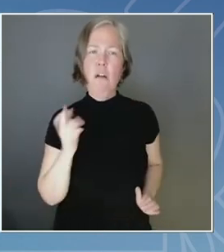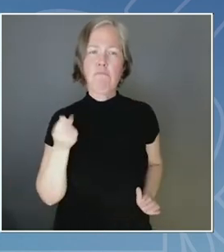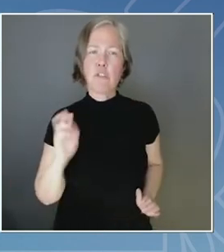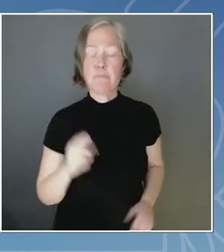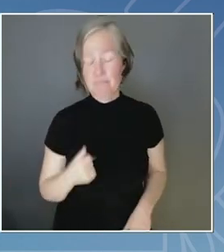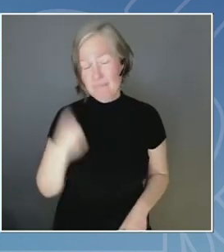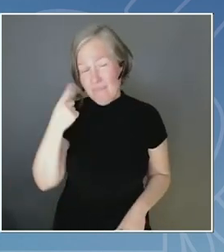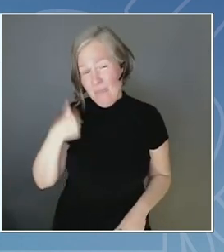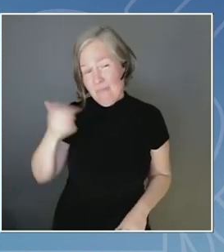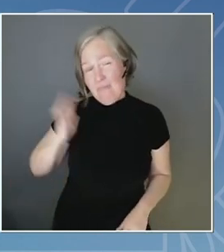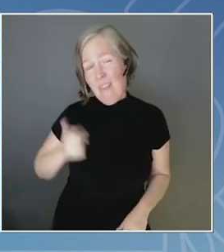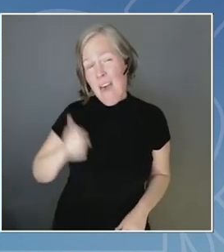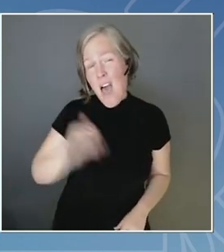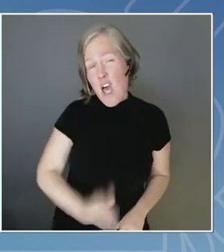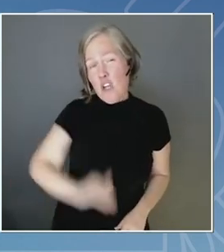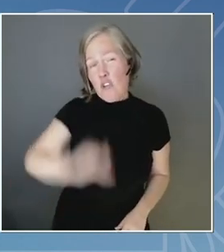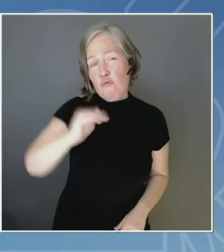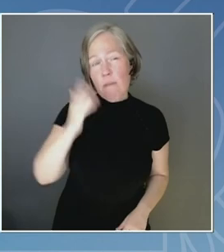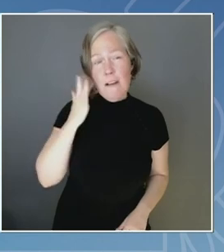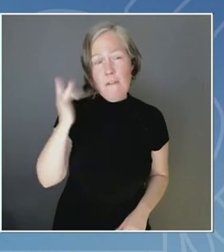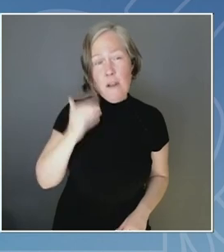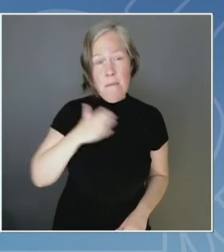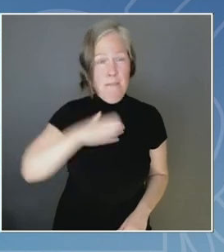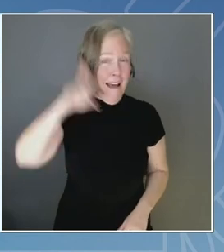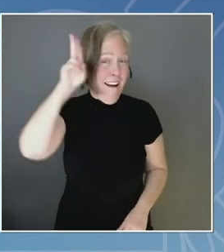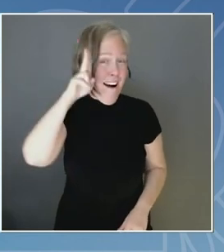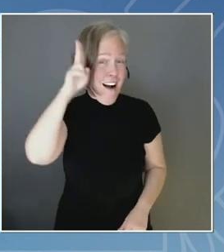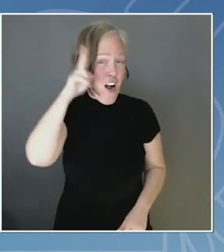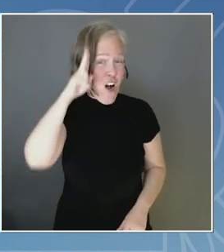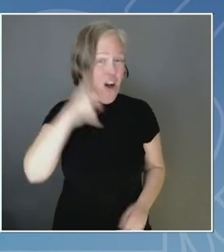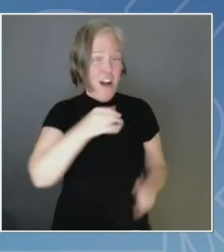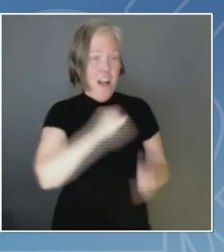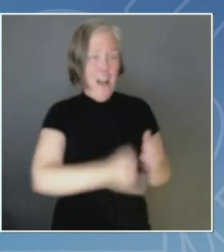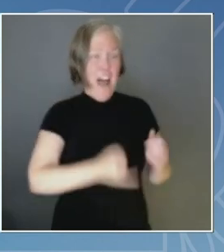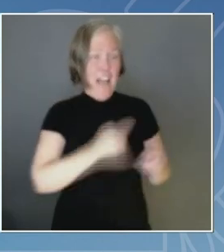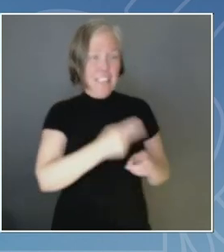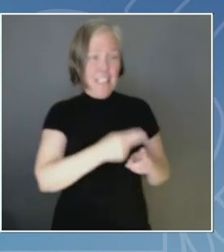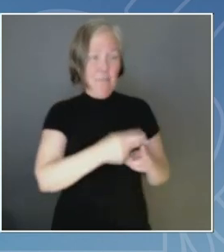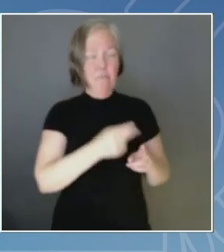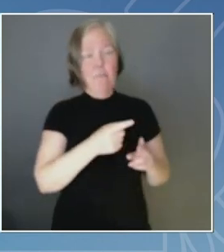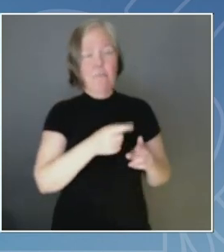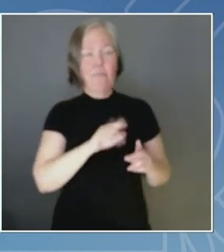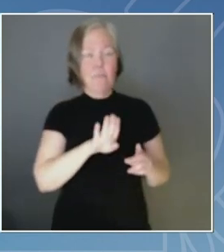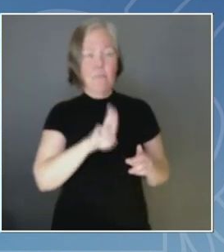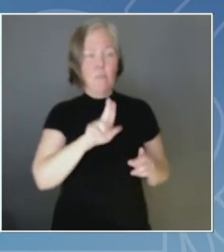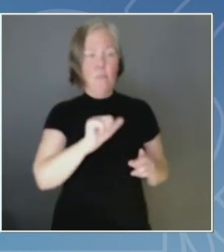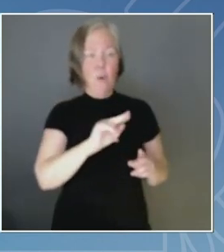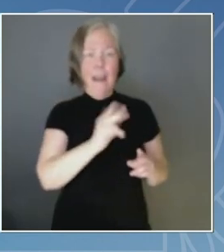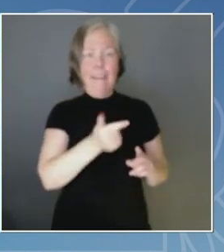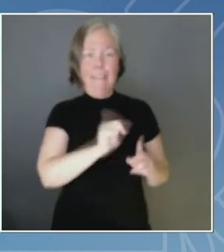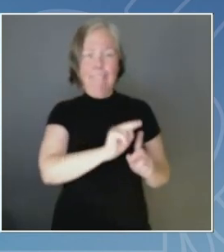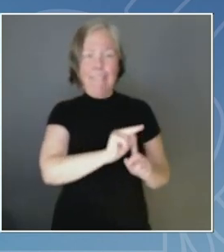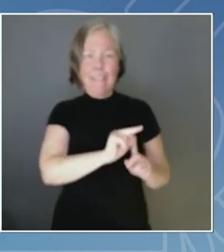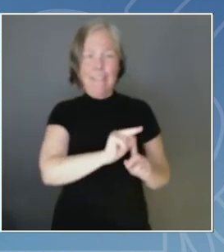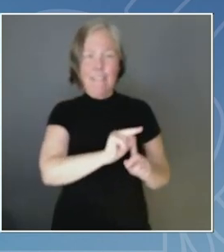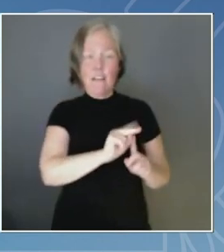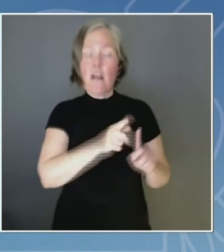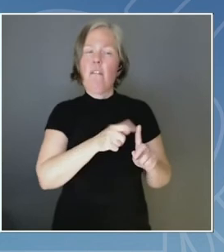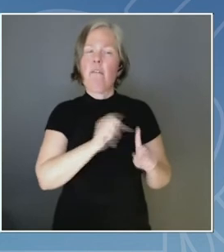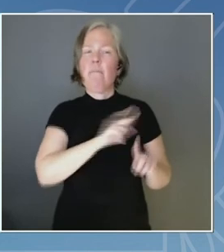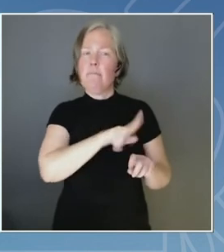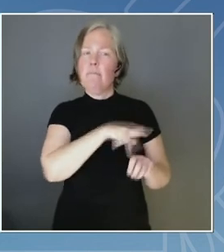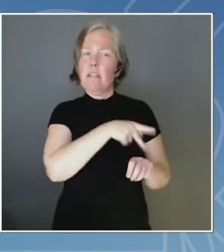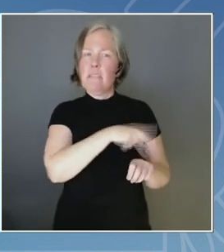uncle changed his name. My last name is Buangan in the Philippines, and he changed it because no one could pronounce it, and